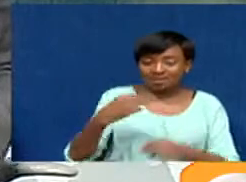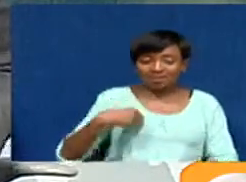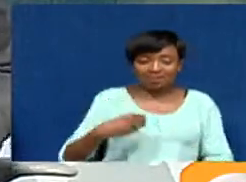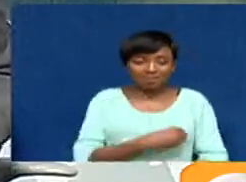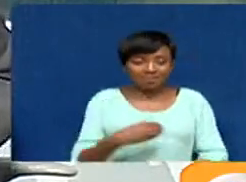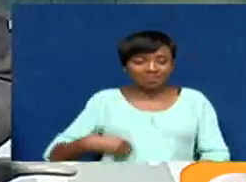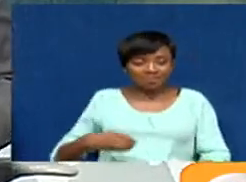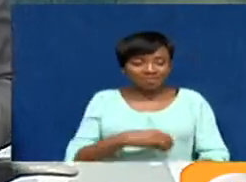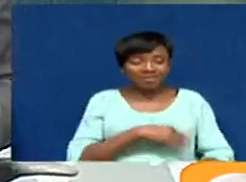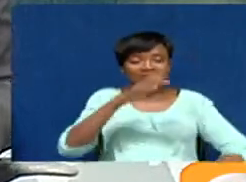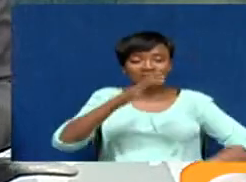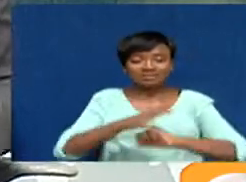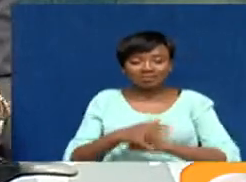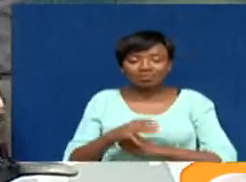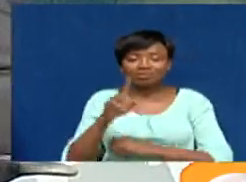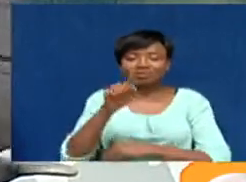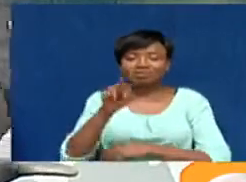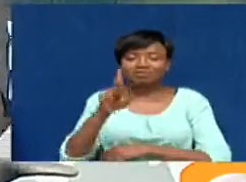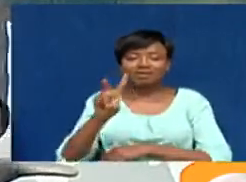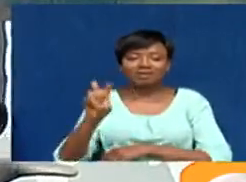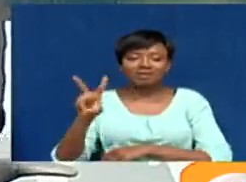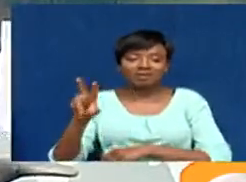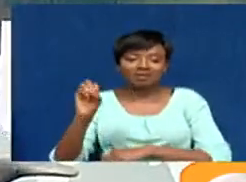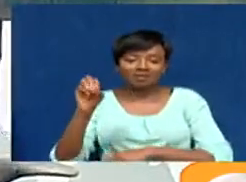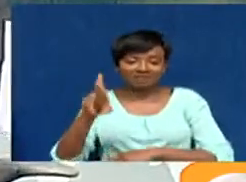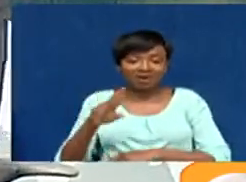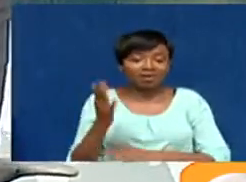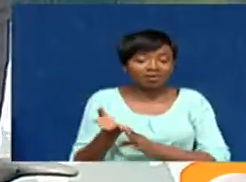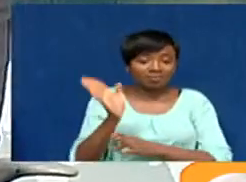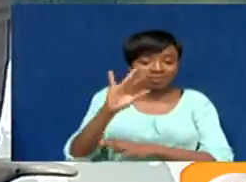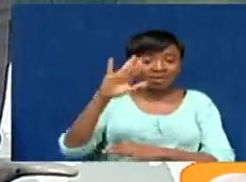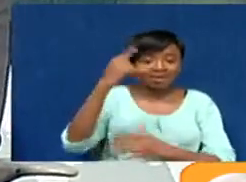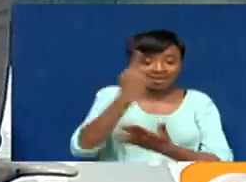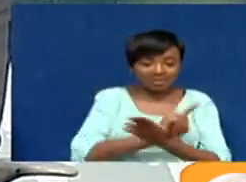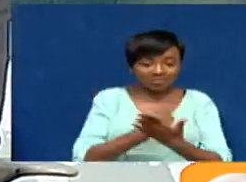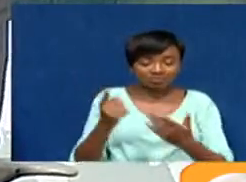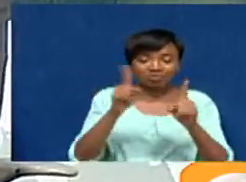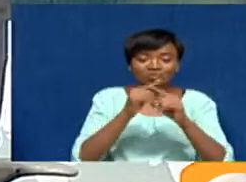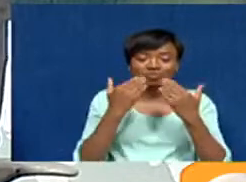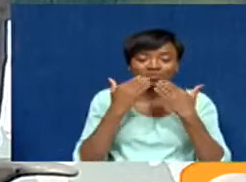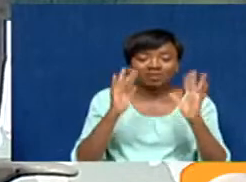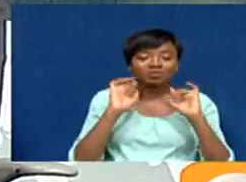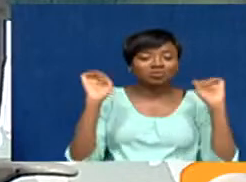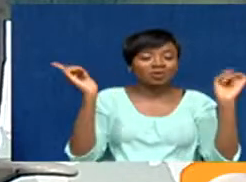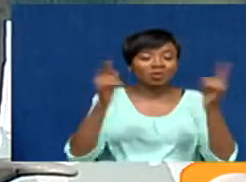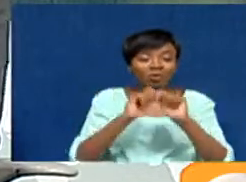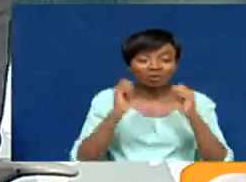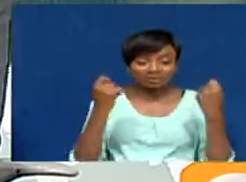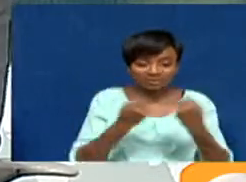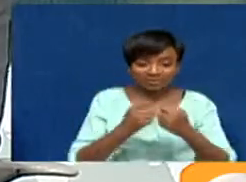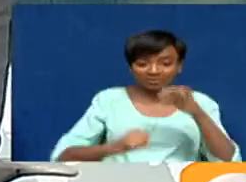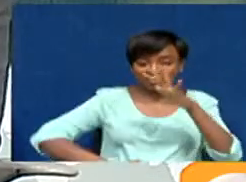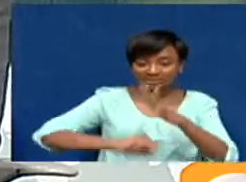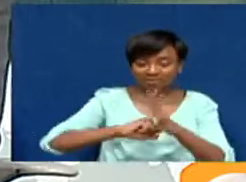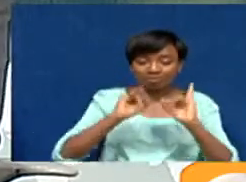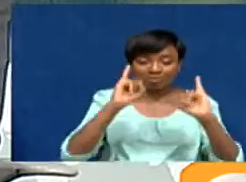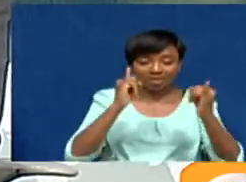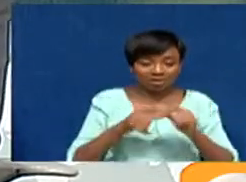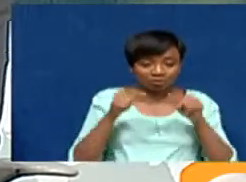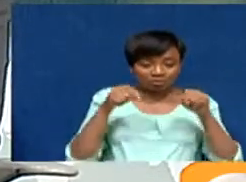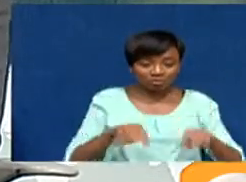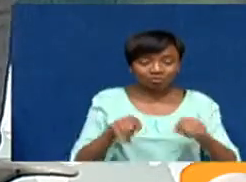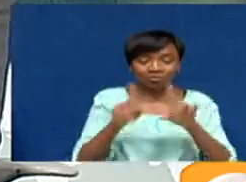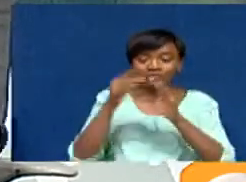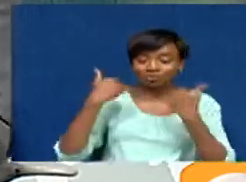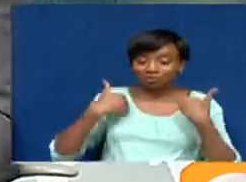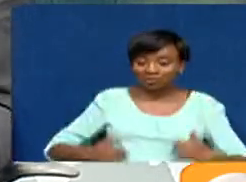Mohora, standing, or should I say sitting in, for Trevor Mbija. He'll be back next week. But on behalf of the whole great team that's made this broadcast possible, and